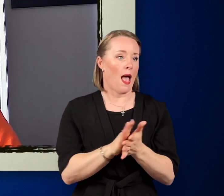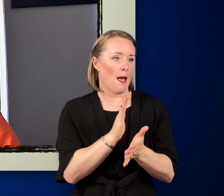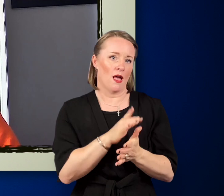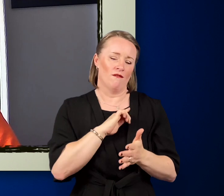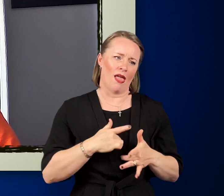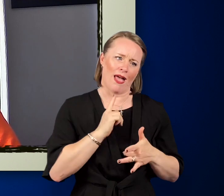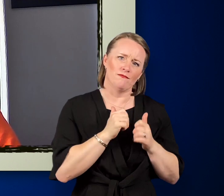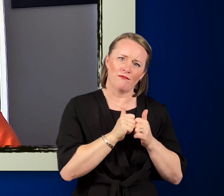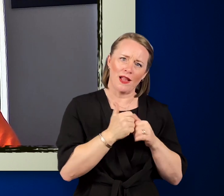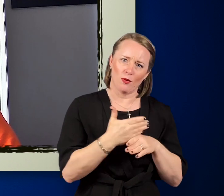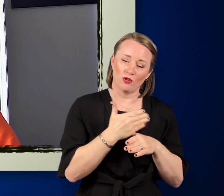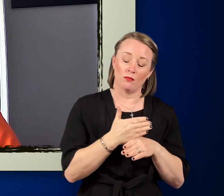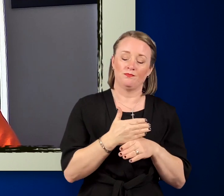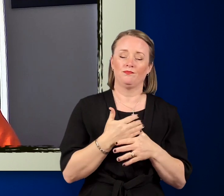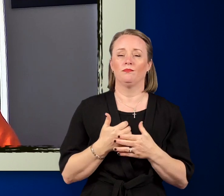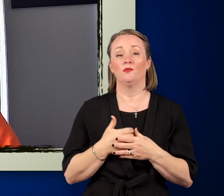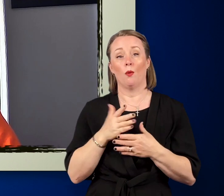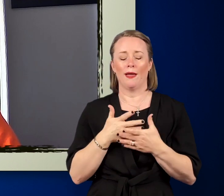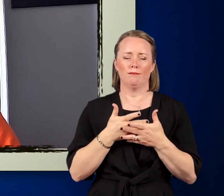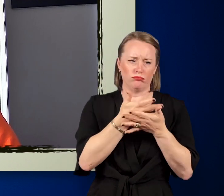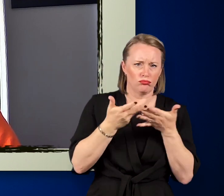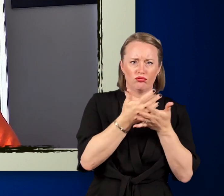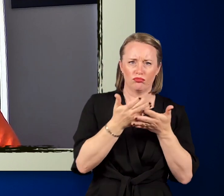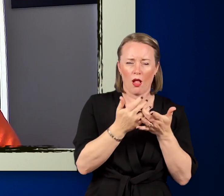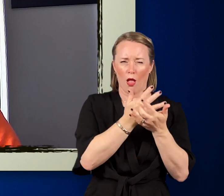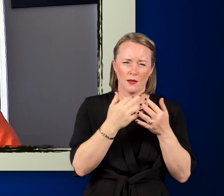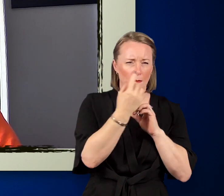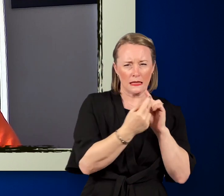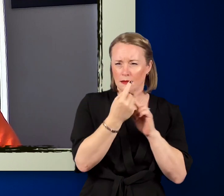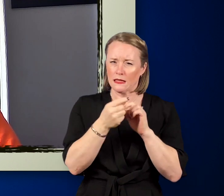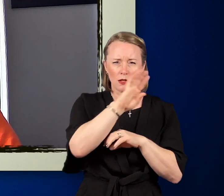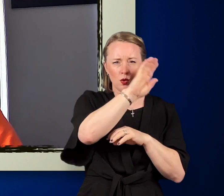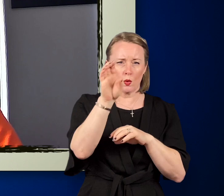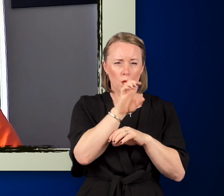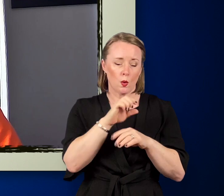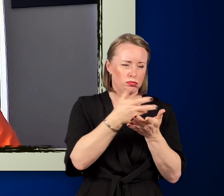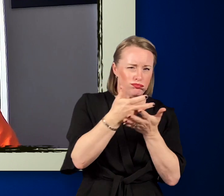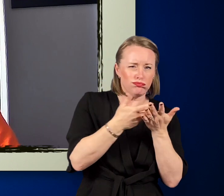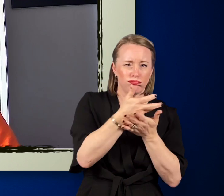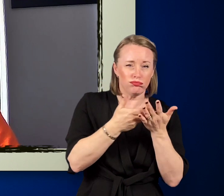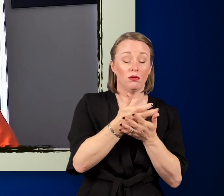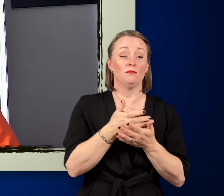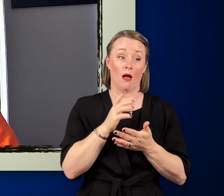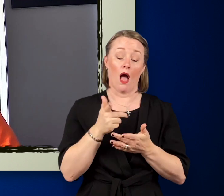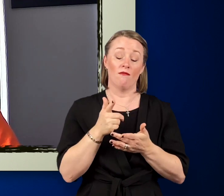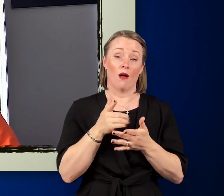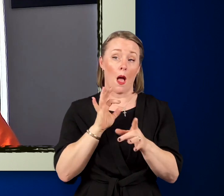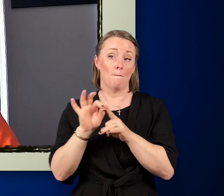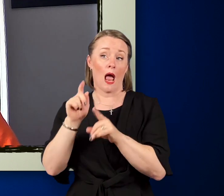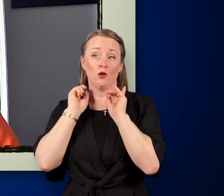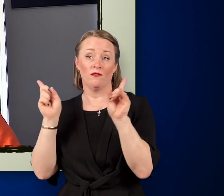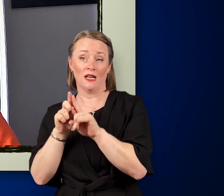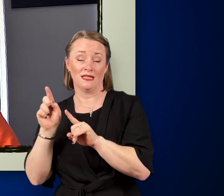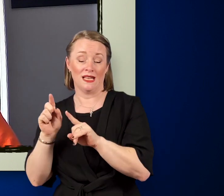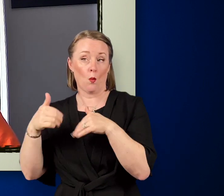of discussions and Zoom meetings with this church down in Stovington, I have applied to the university and I'm currently waiting